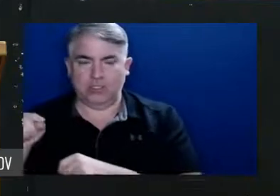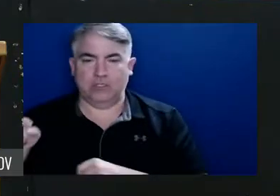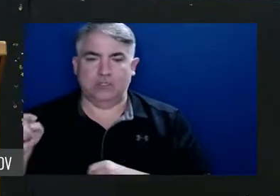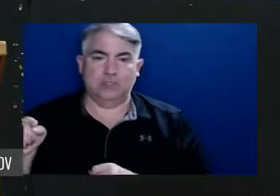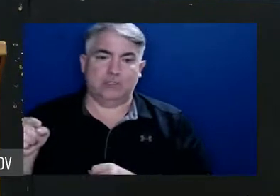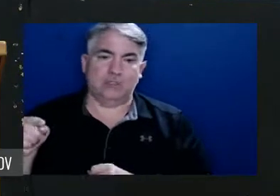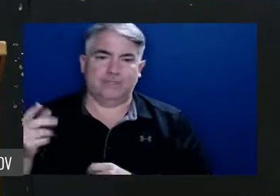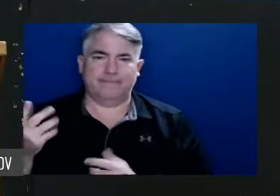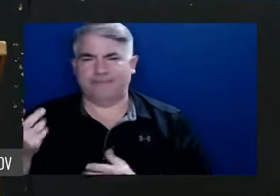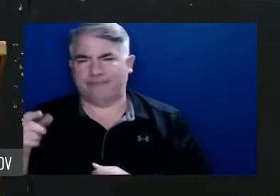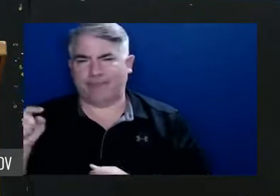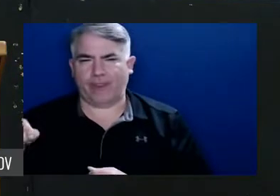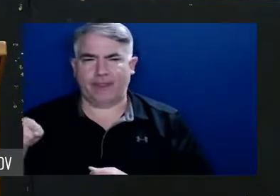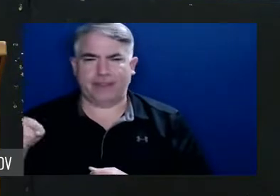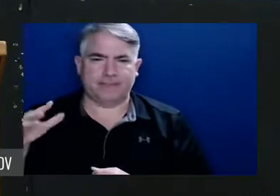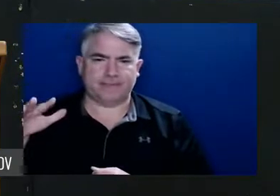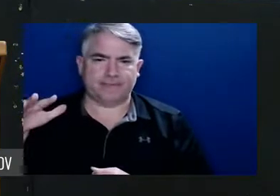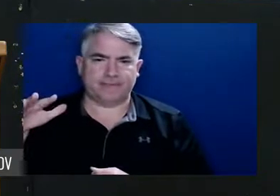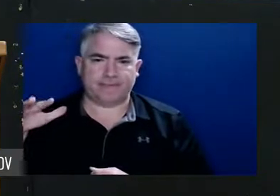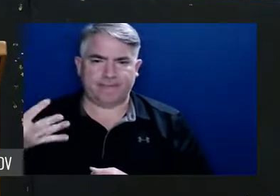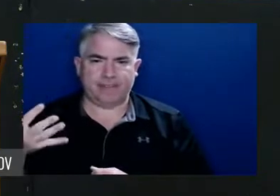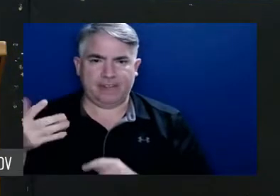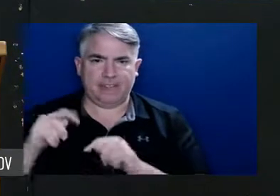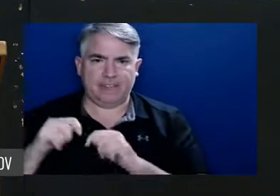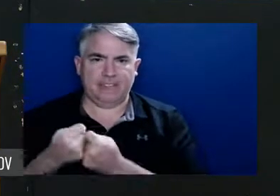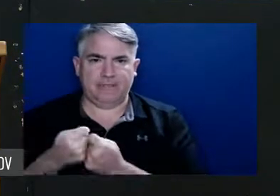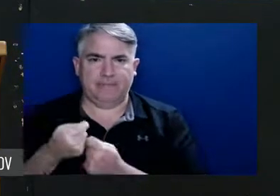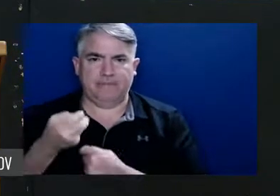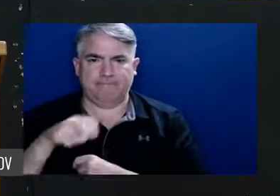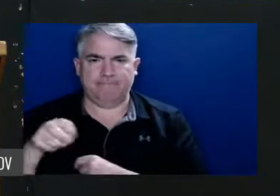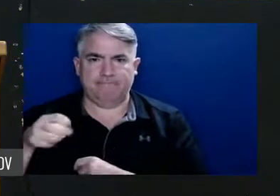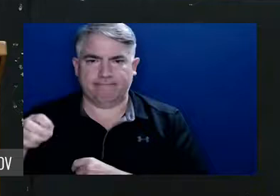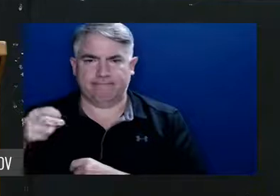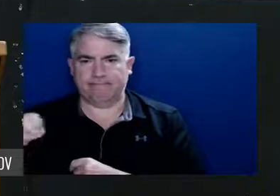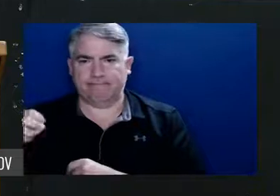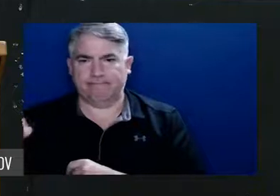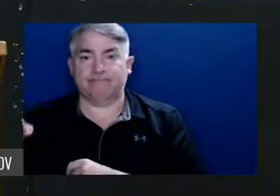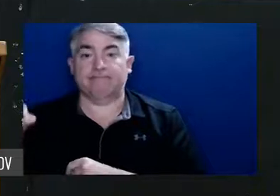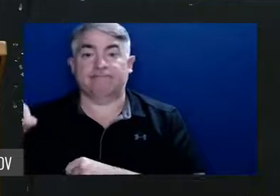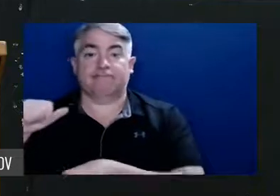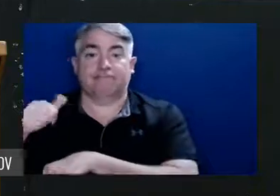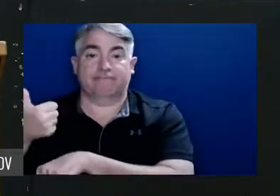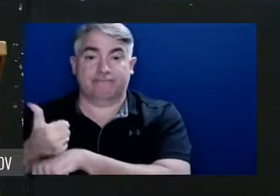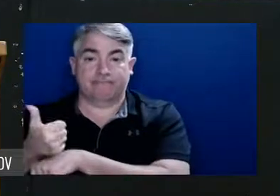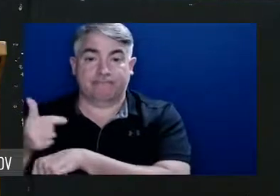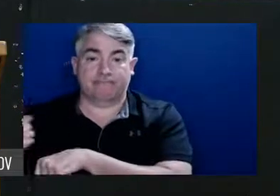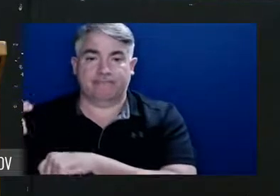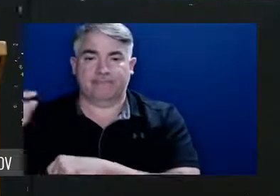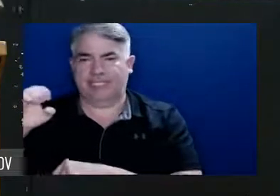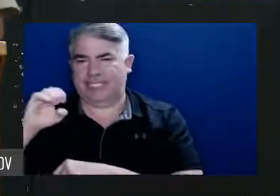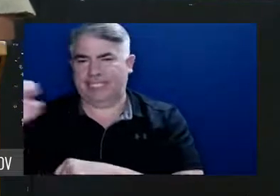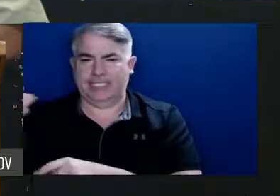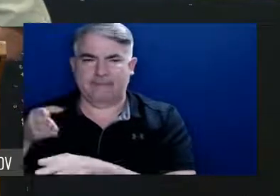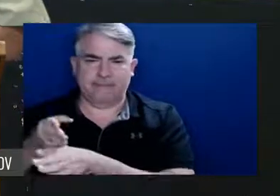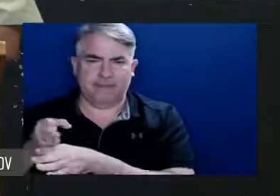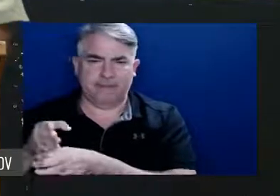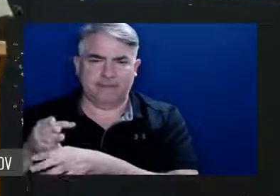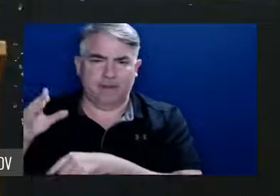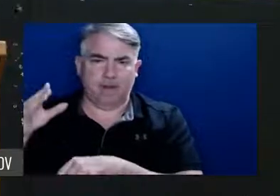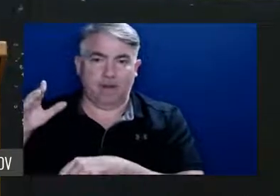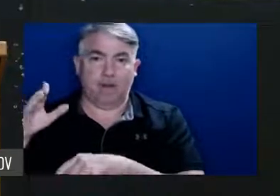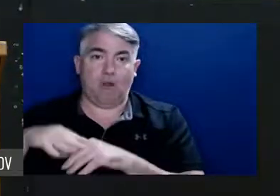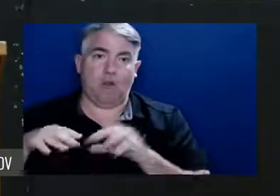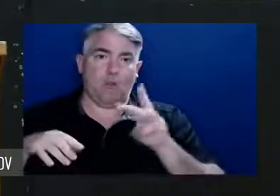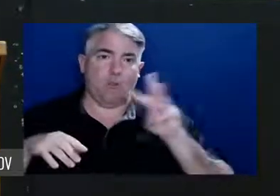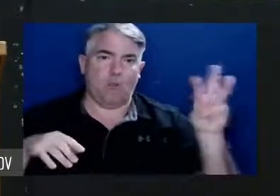we have in briefed on the east side, and we're headed into our 4th on the west zone. That's, if